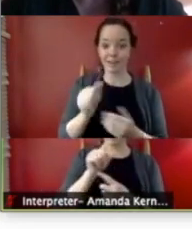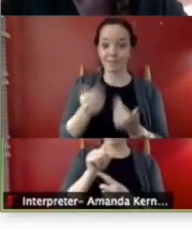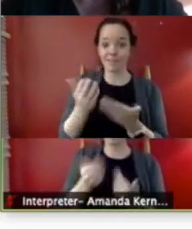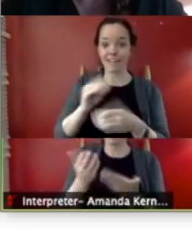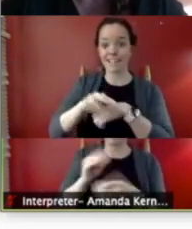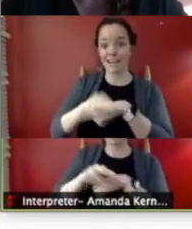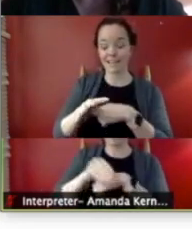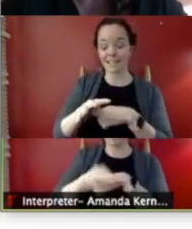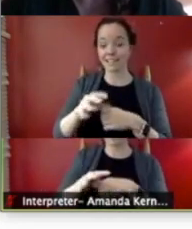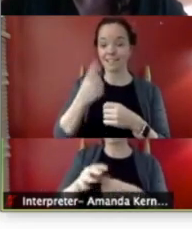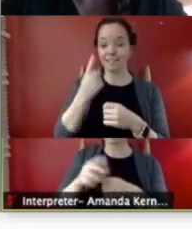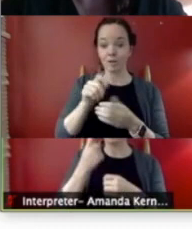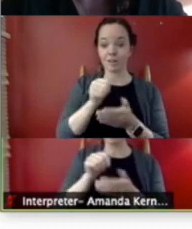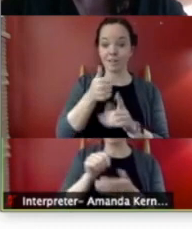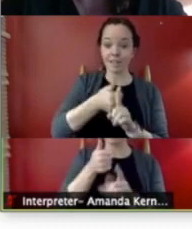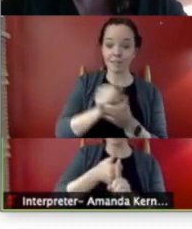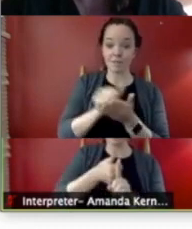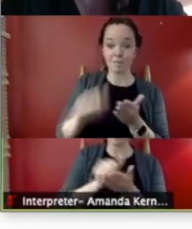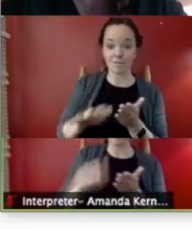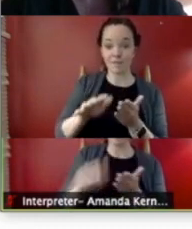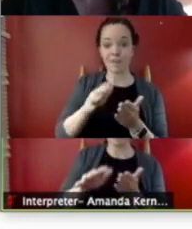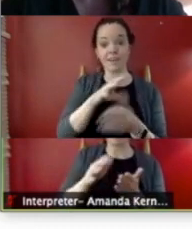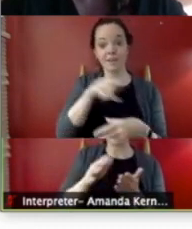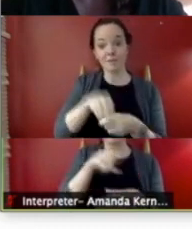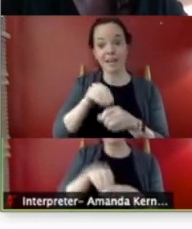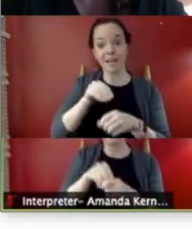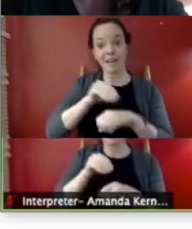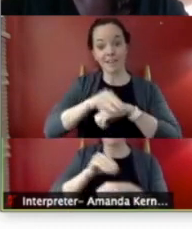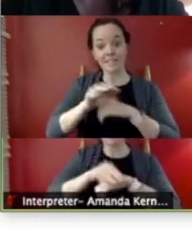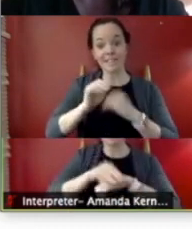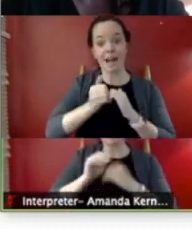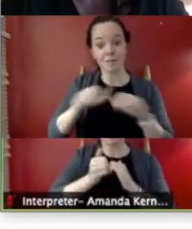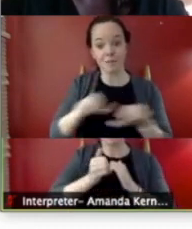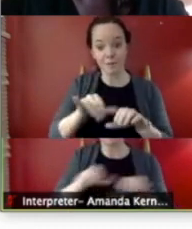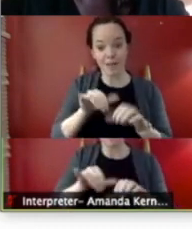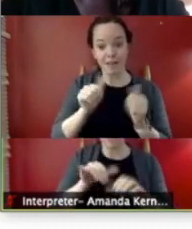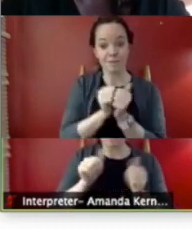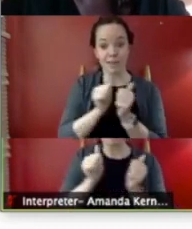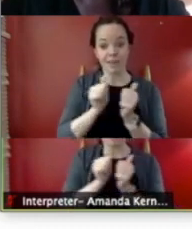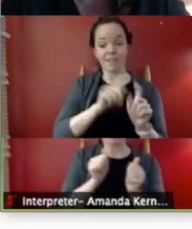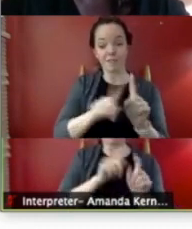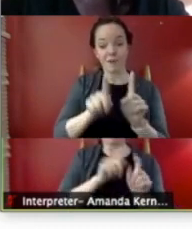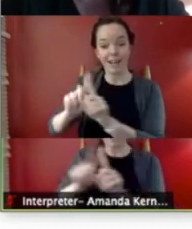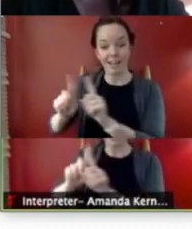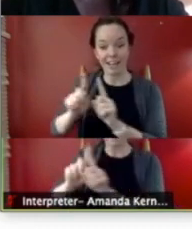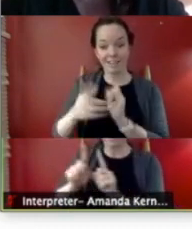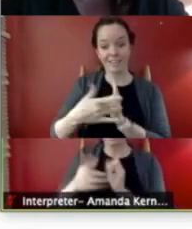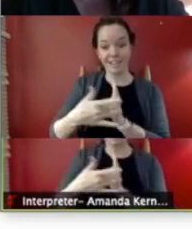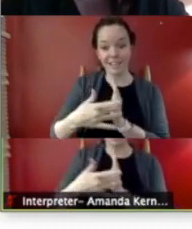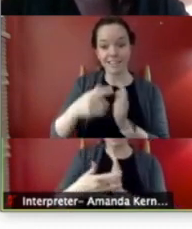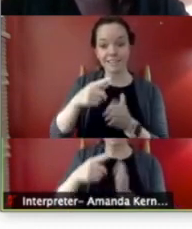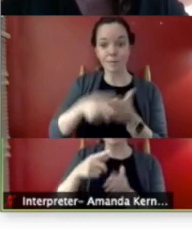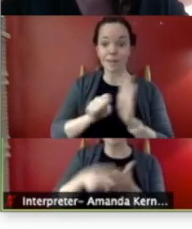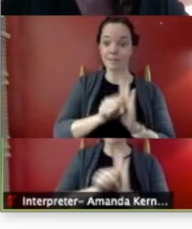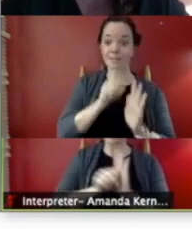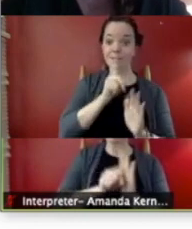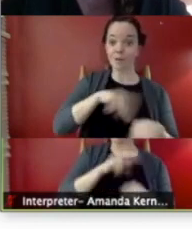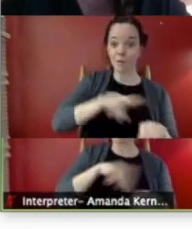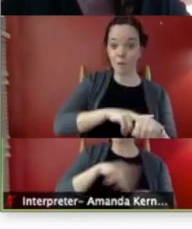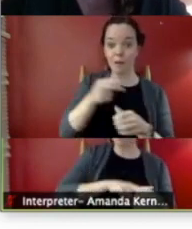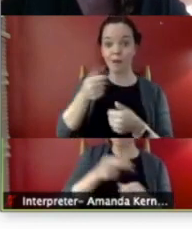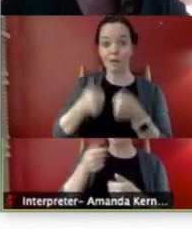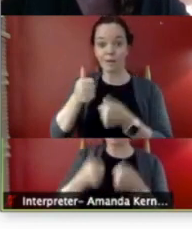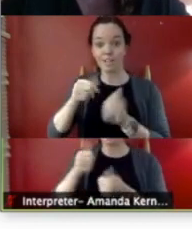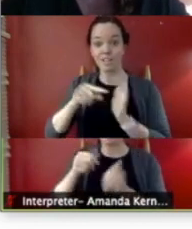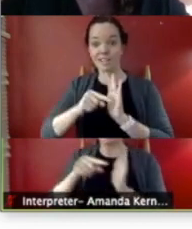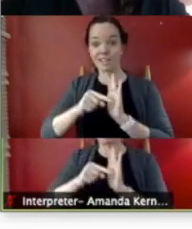including advice about how to do it with a variety of techniques, what symptoms are normal, and what symptoms require an assessment by a provider. It